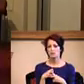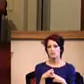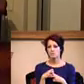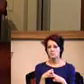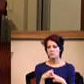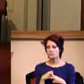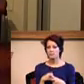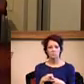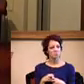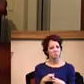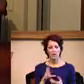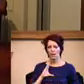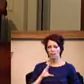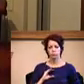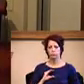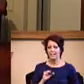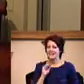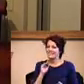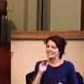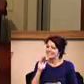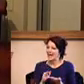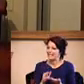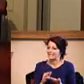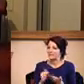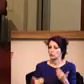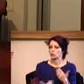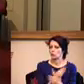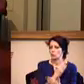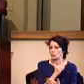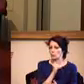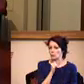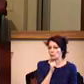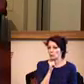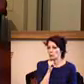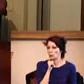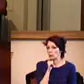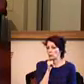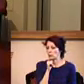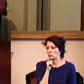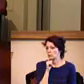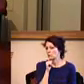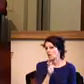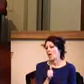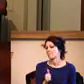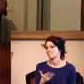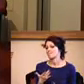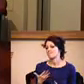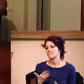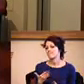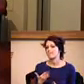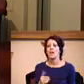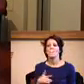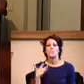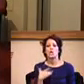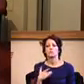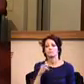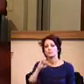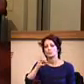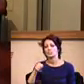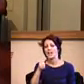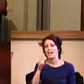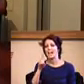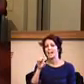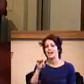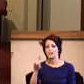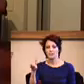less new perhaps a little jaded a little old but the reality is that when we step into the presence of God when we